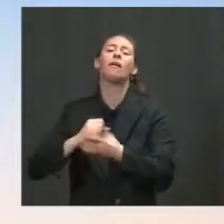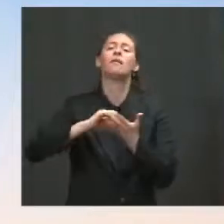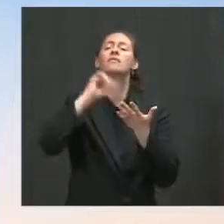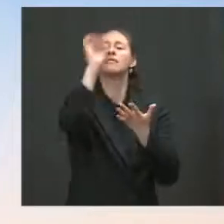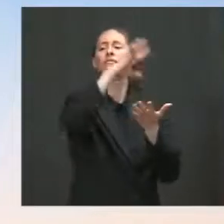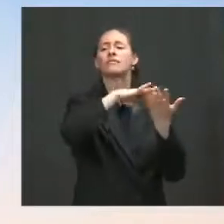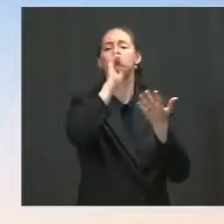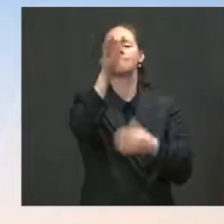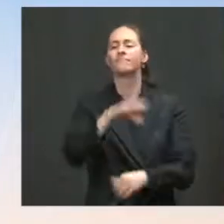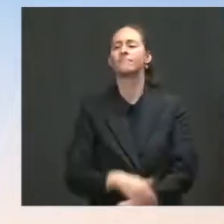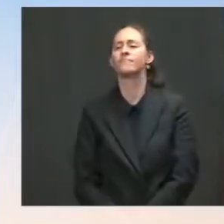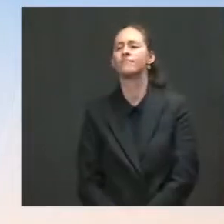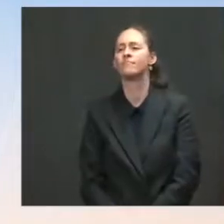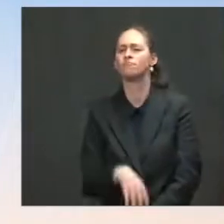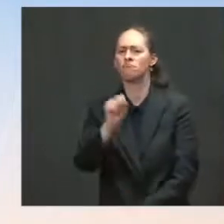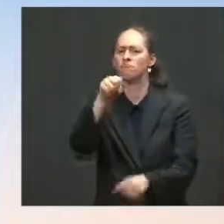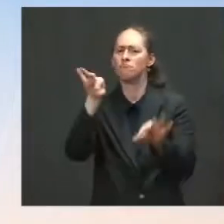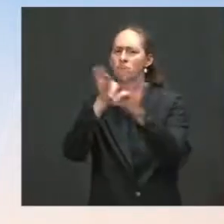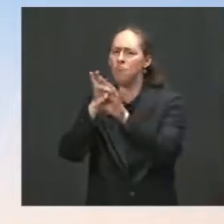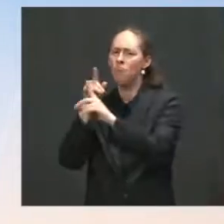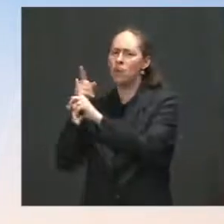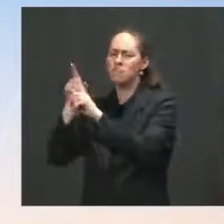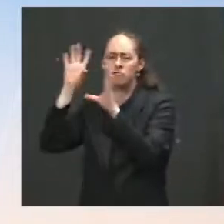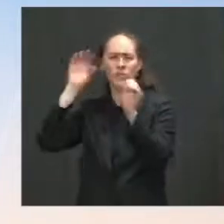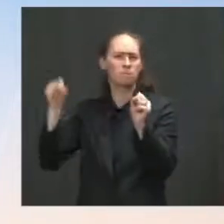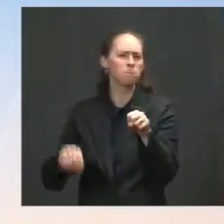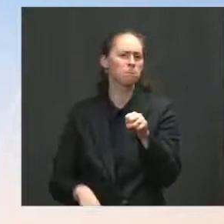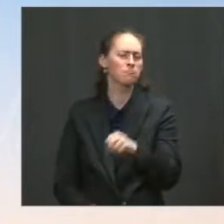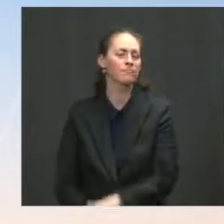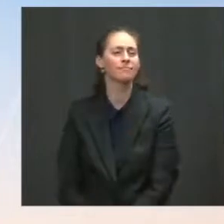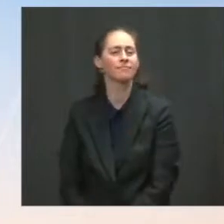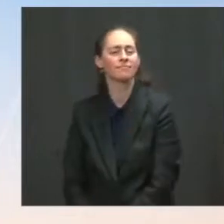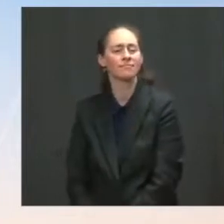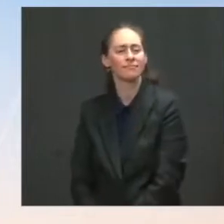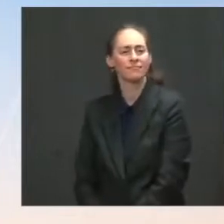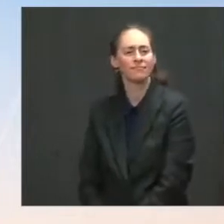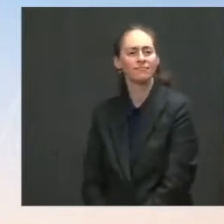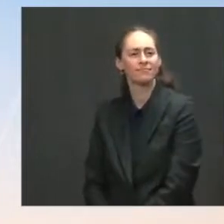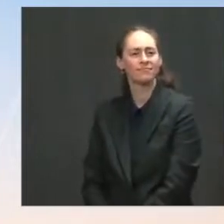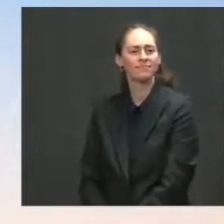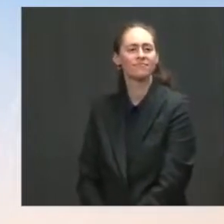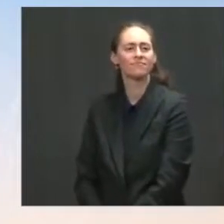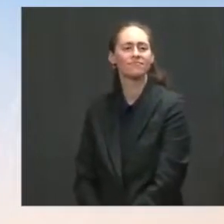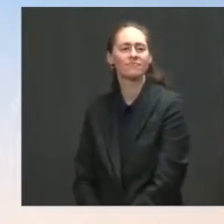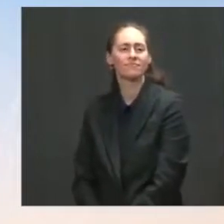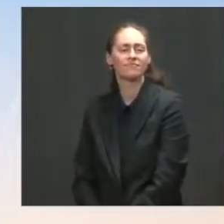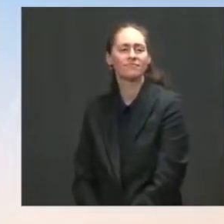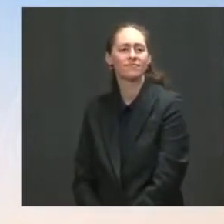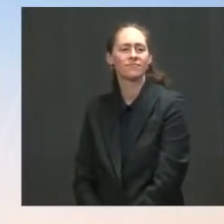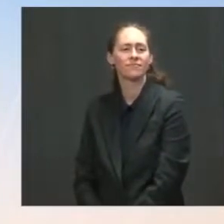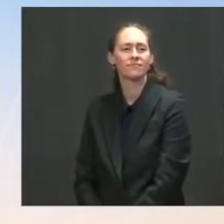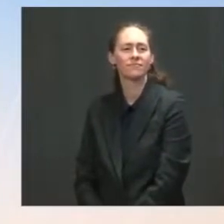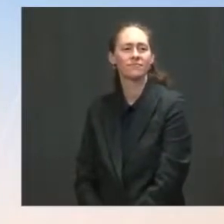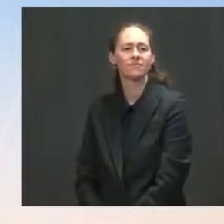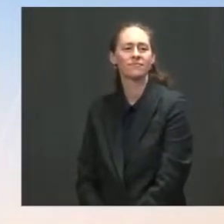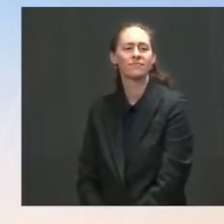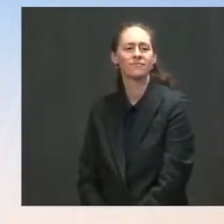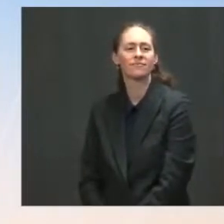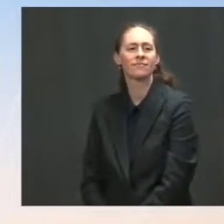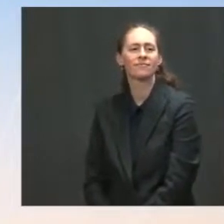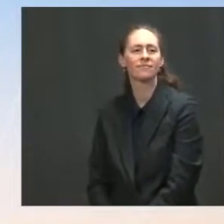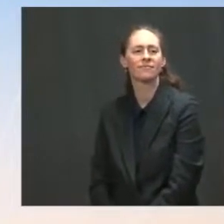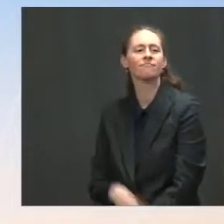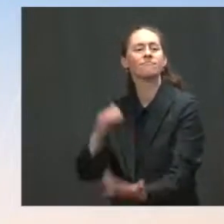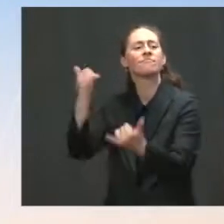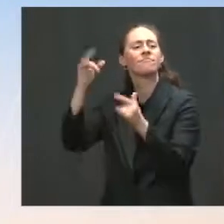will intend to continue to do moving forward. Go ahead, Nancy. Just two questions, Jen. We know President Biden has called on Cuomo